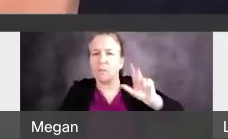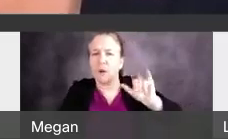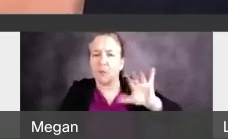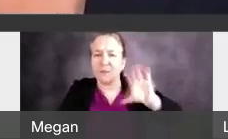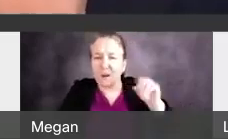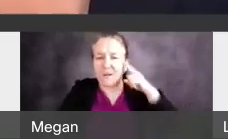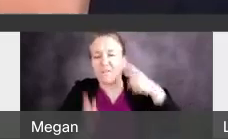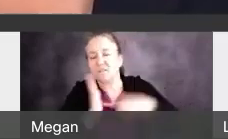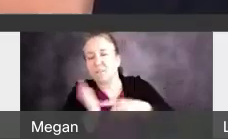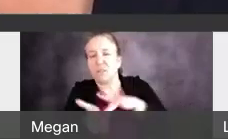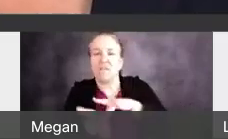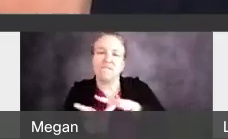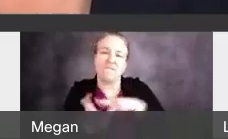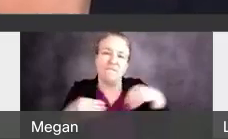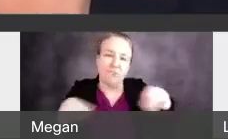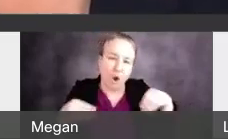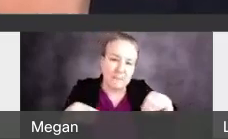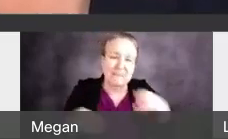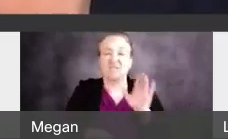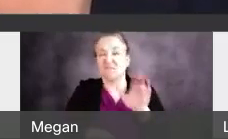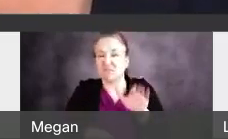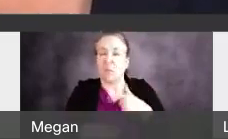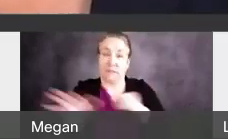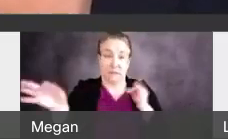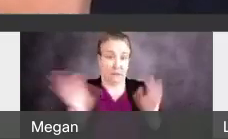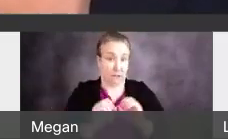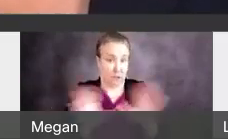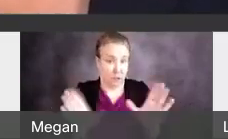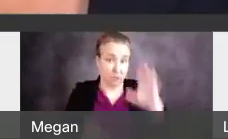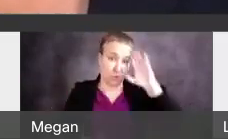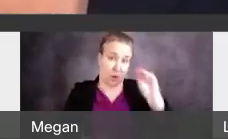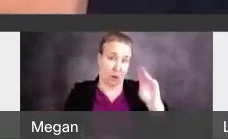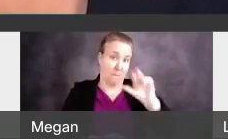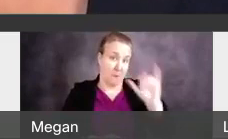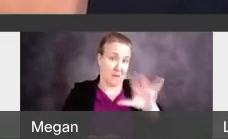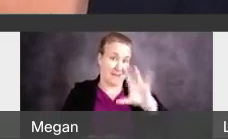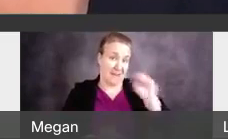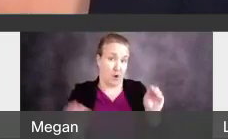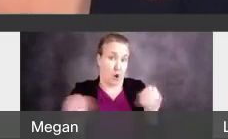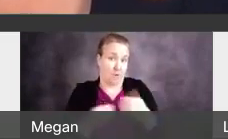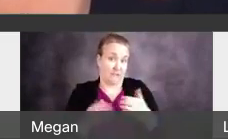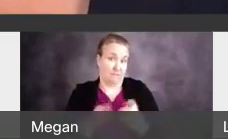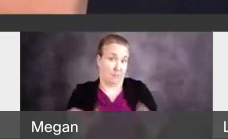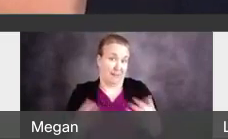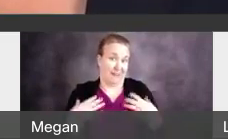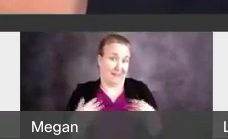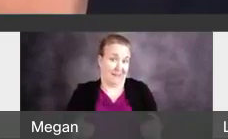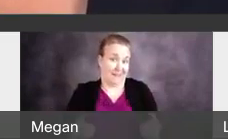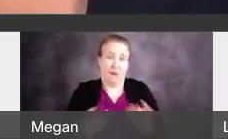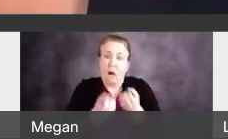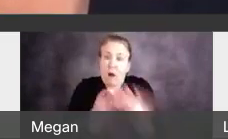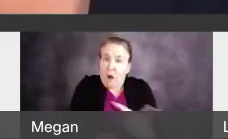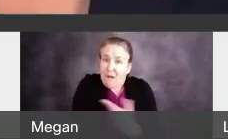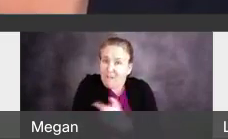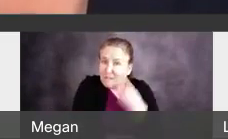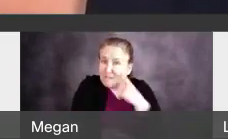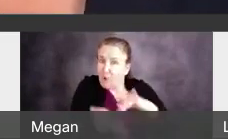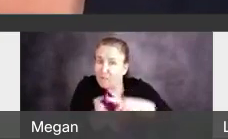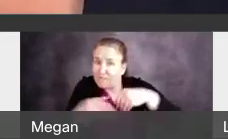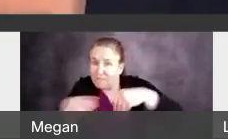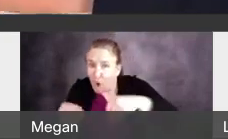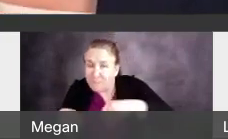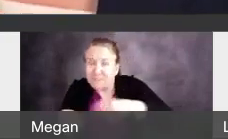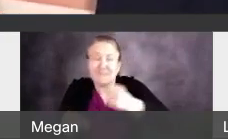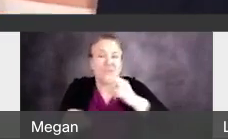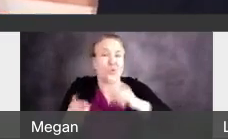pharmacies. I want to make it really clear that the Montgomery County Office of Public Health does not distribute vaccine to pharmacies or